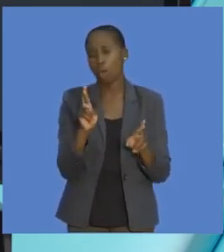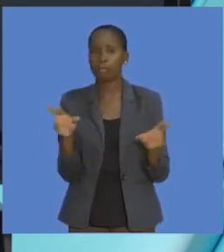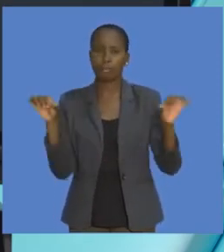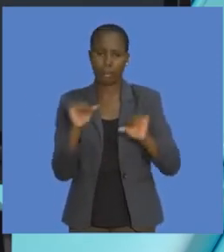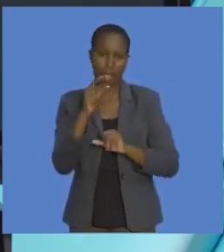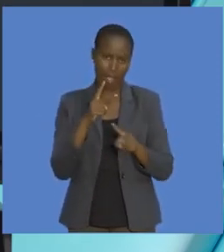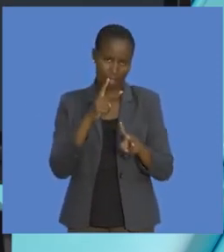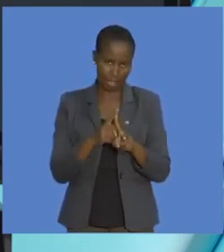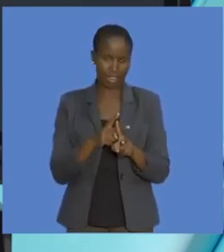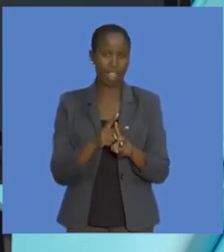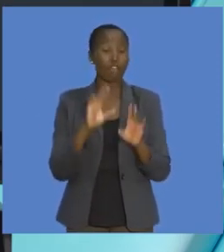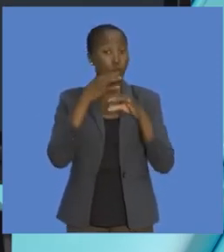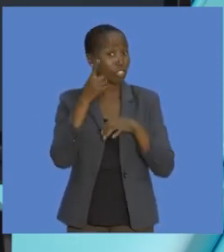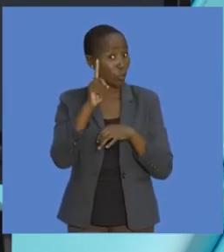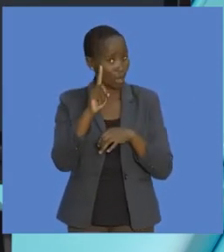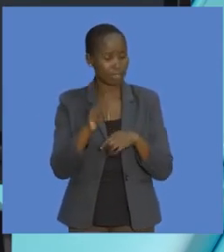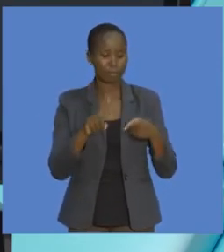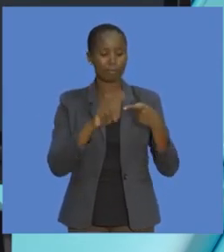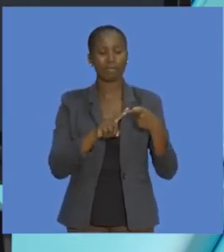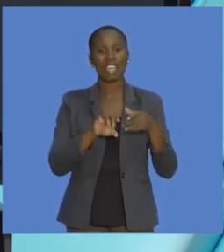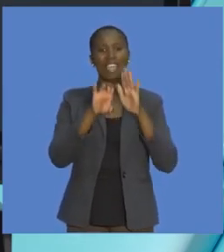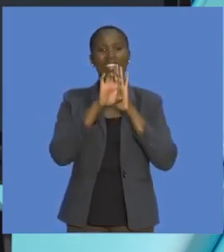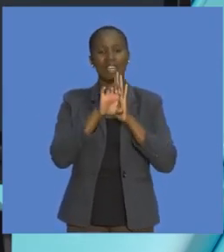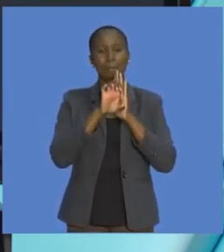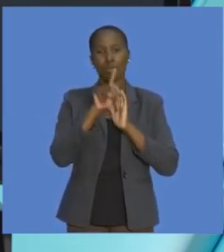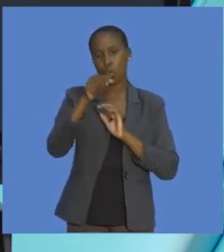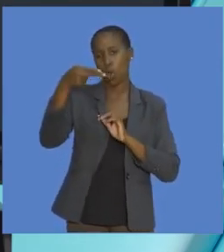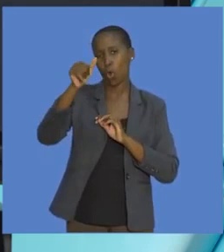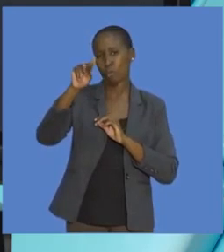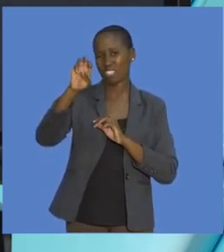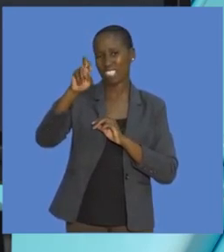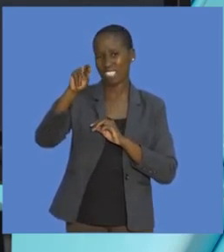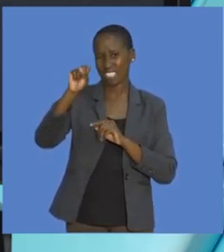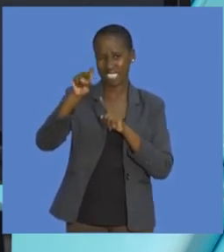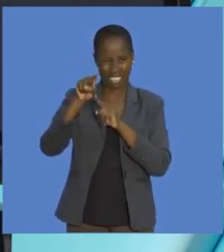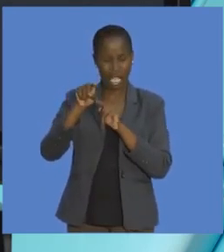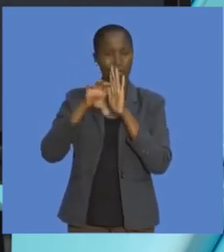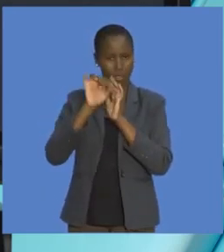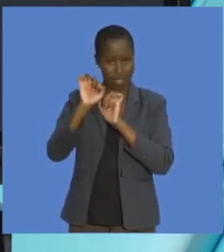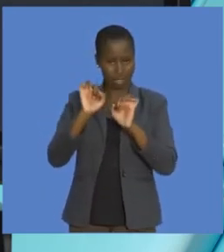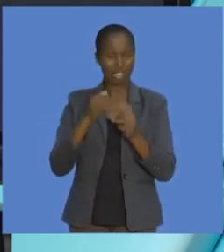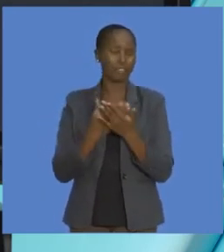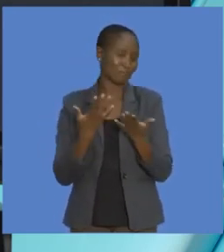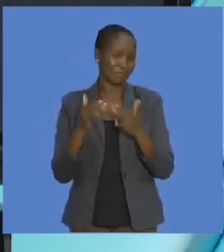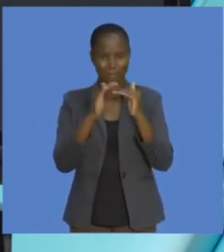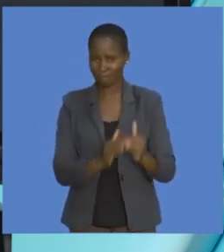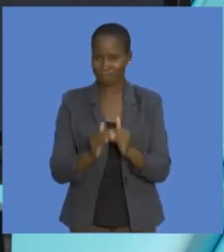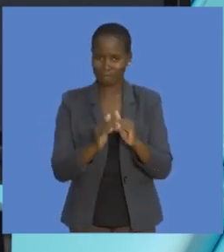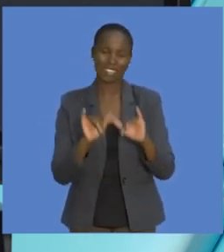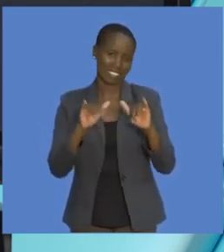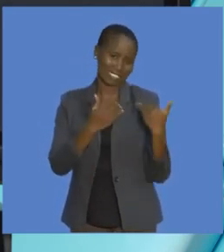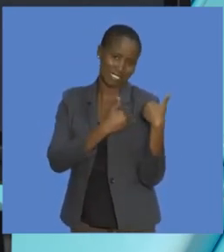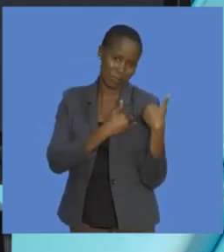at examples of how homeostasis is maintained in the body. From me, take care, go well, stay safe. Bye.